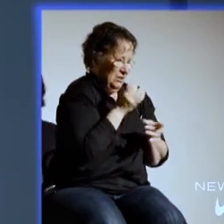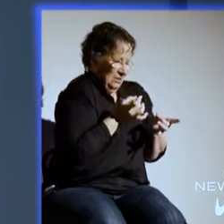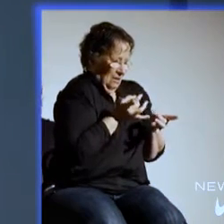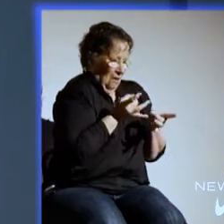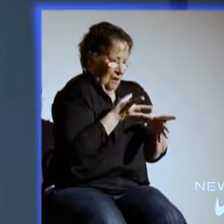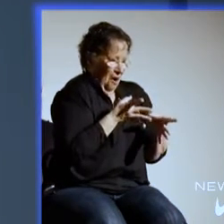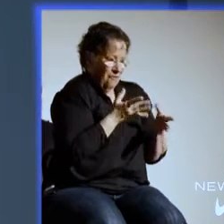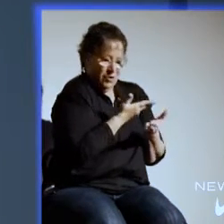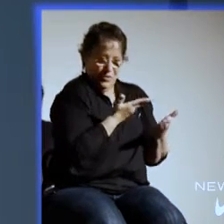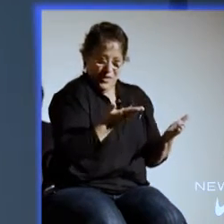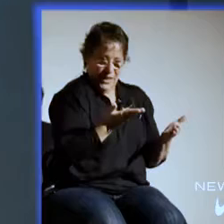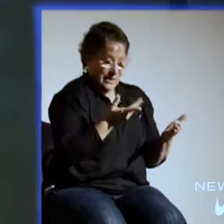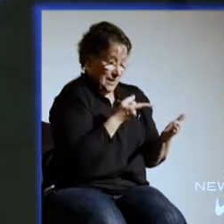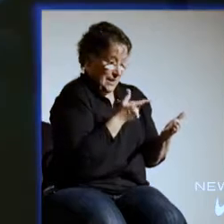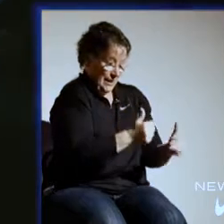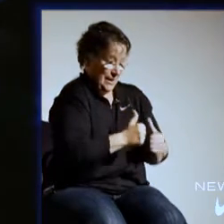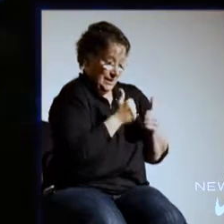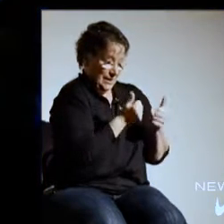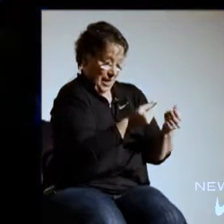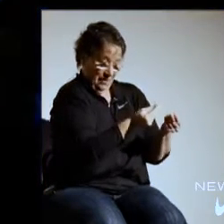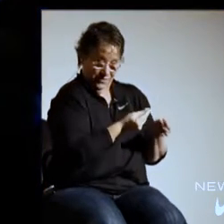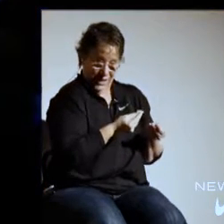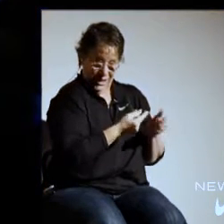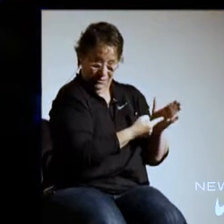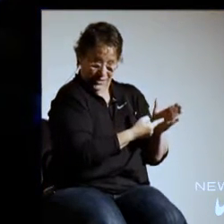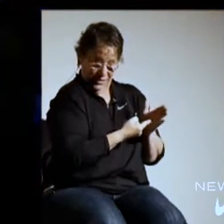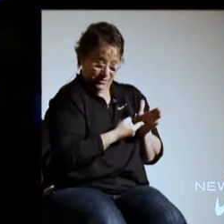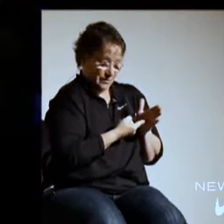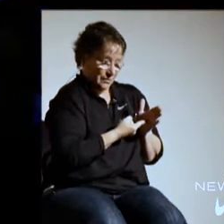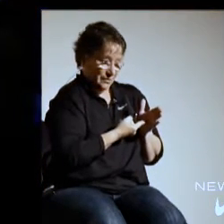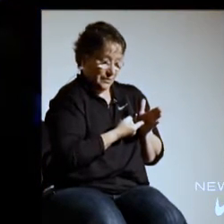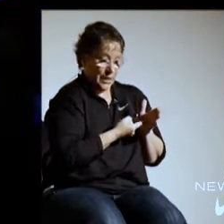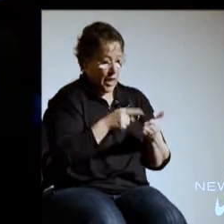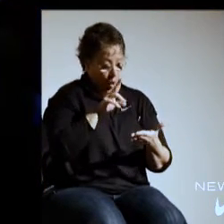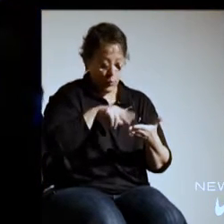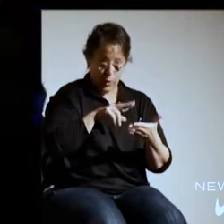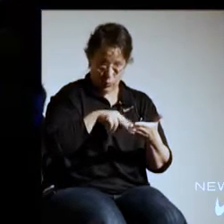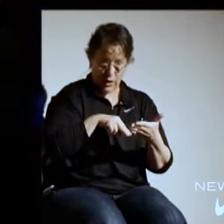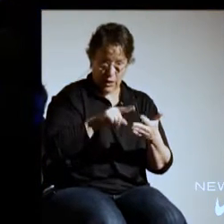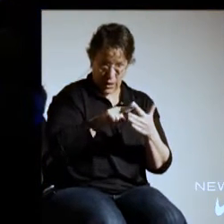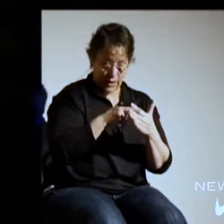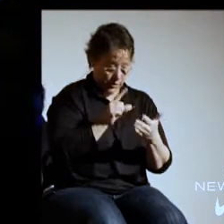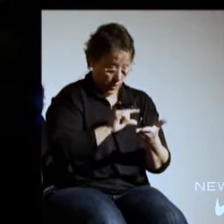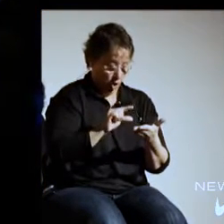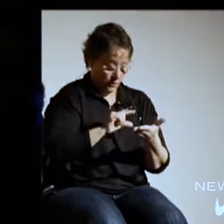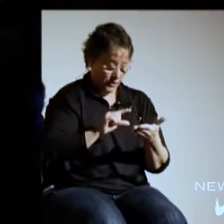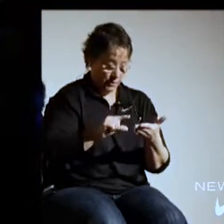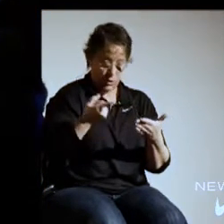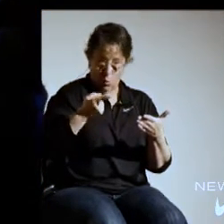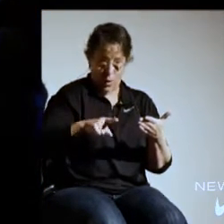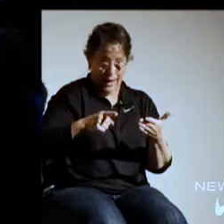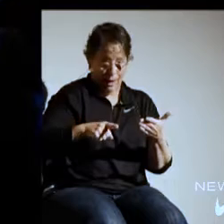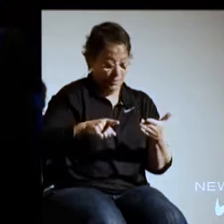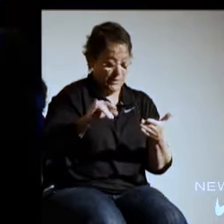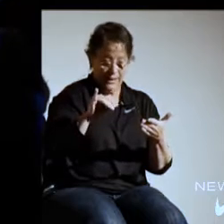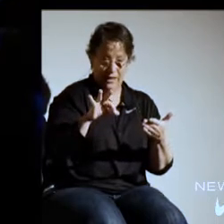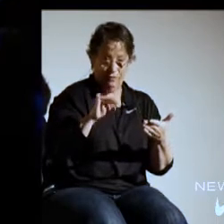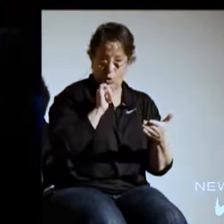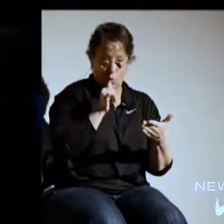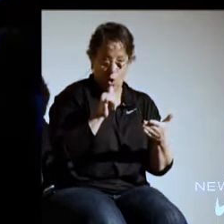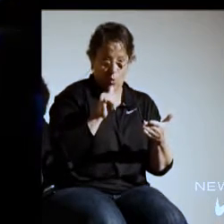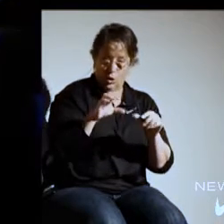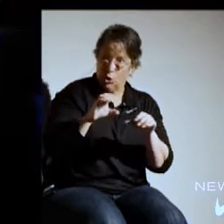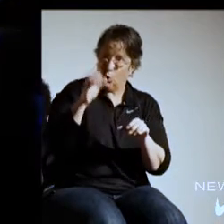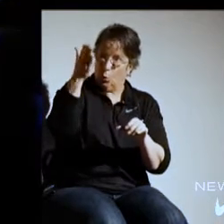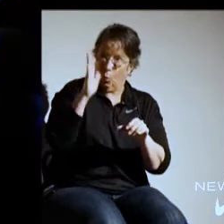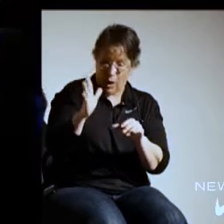this life has to offer. In the very beginning of Scripture, we see the consequences of not following God.